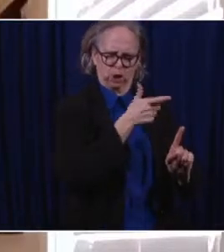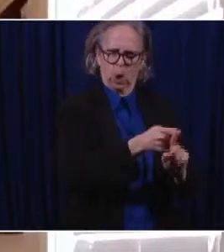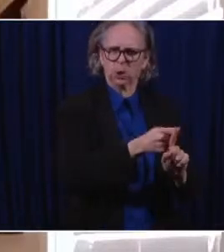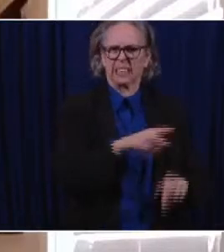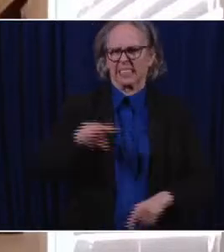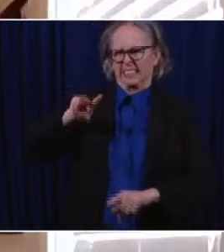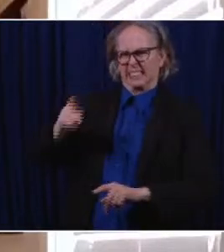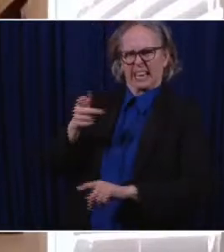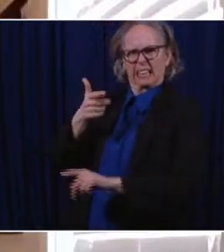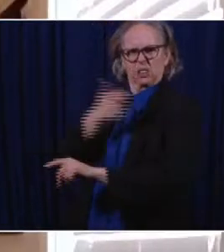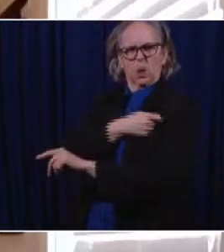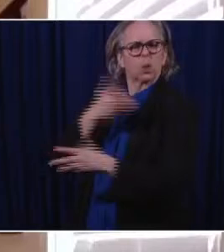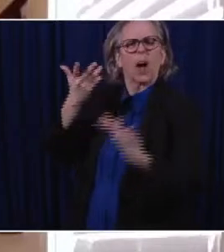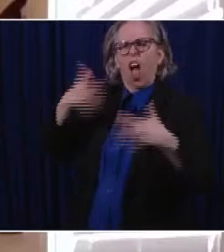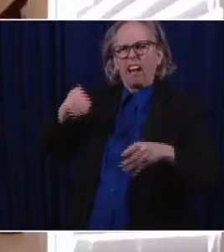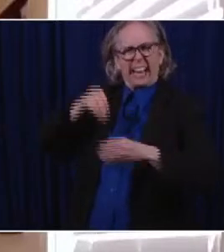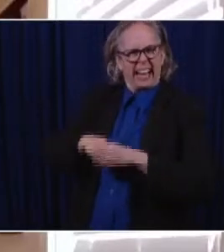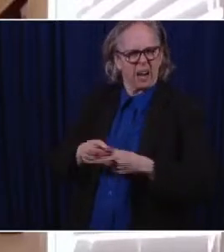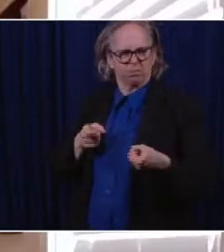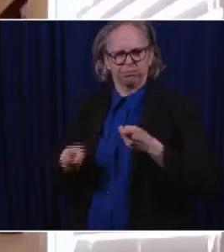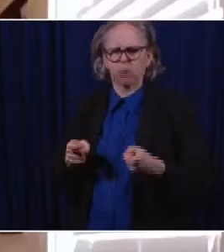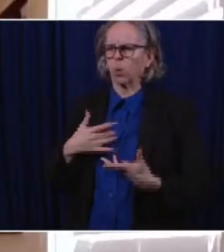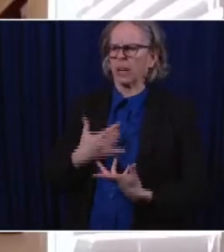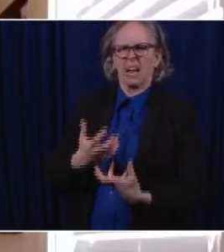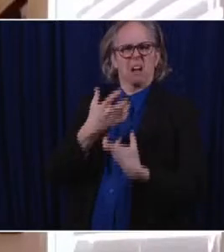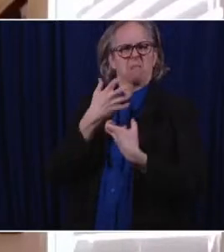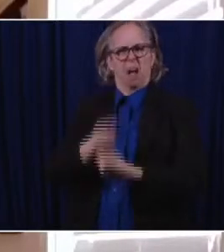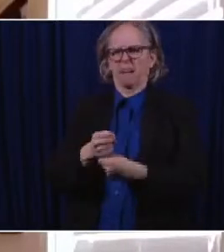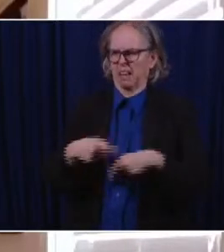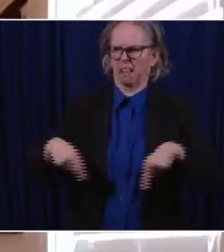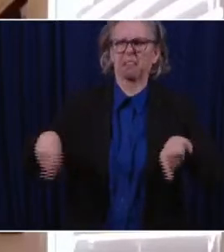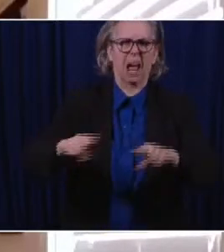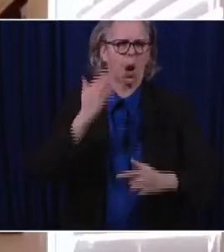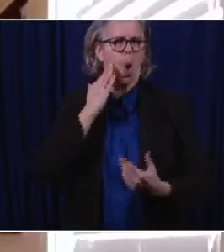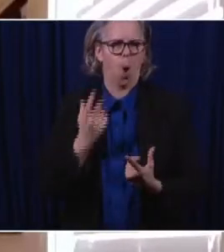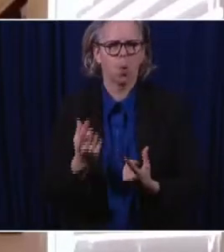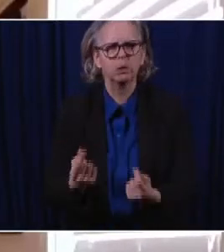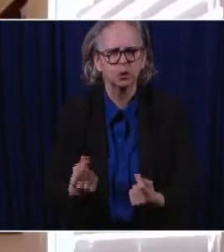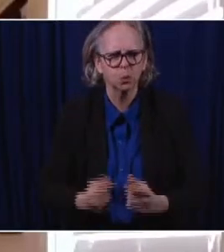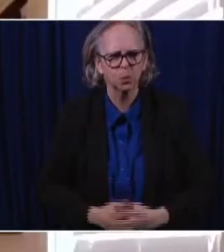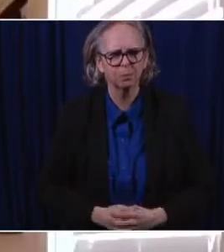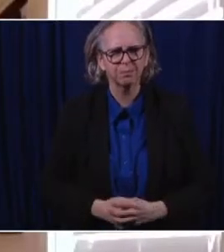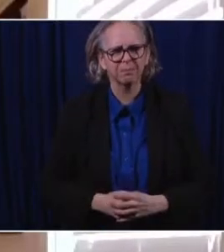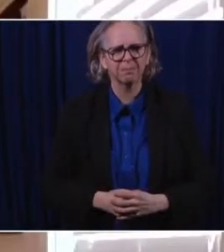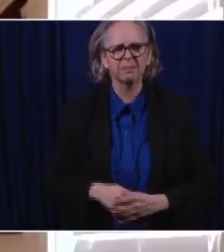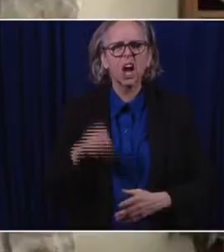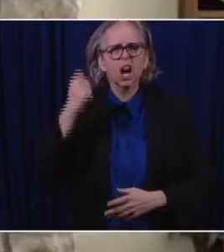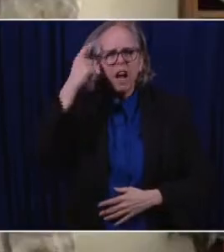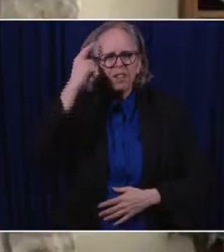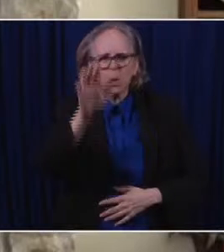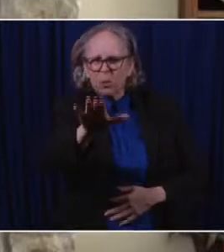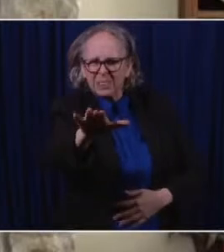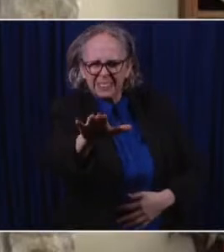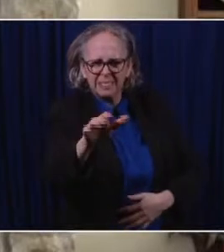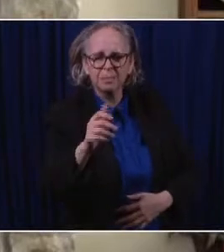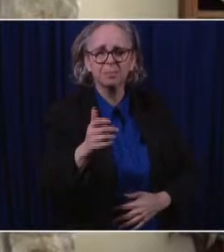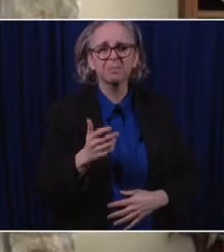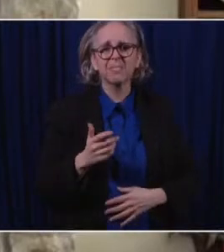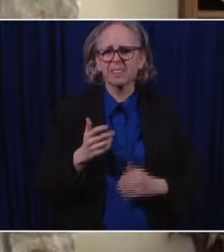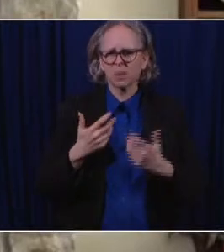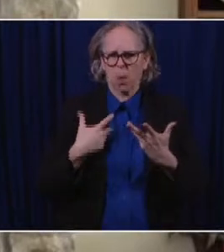of confidence. And let me just say also, Dan, you talked about calling them back.